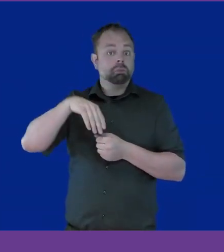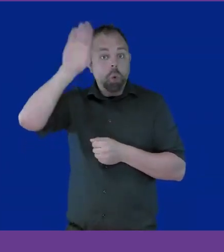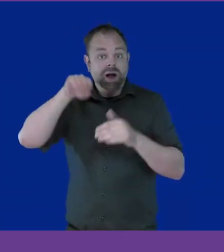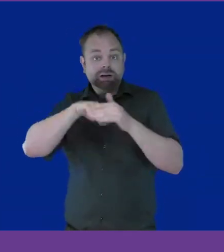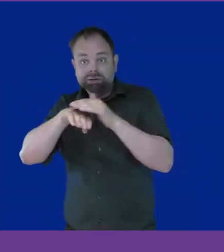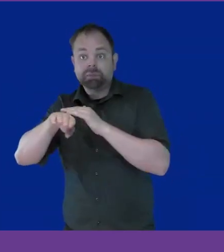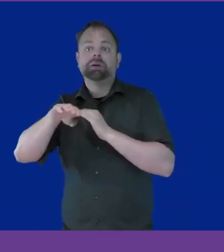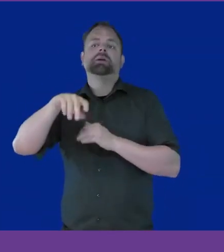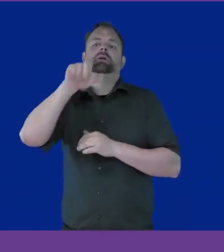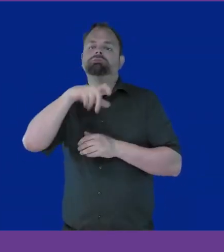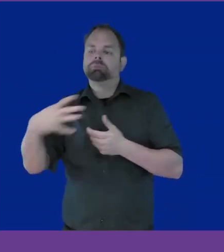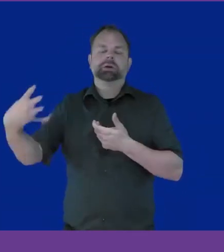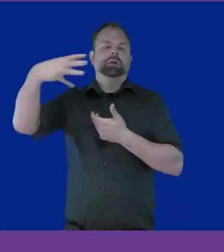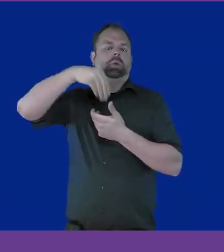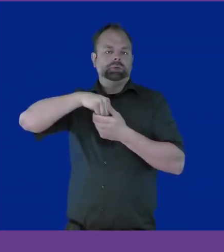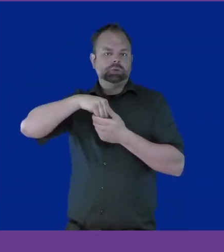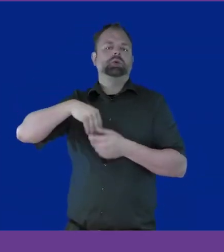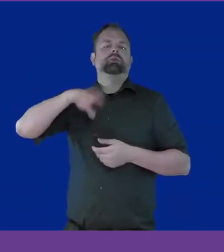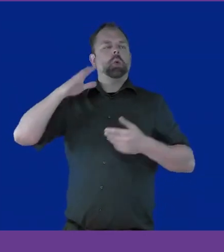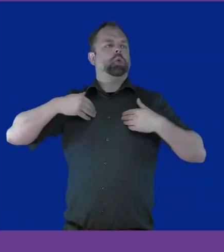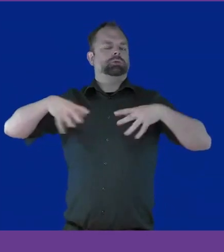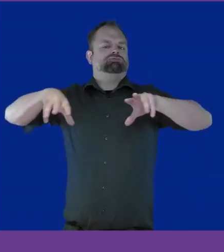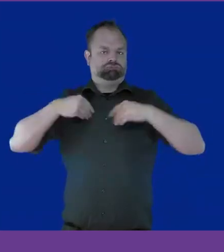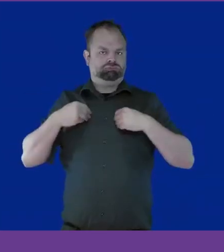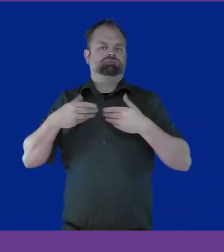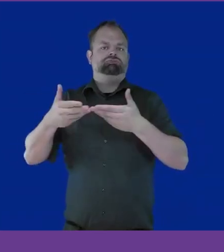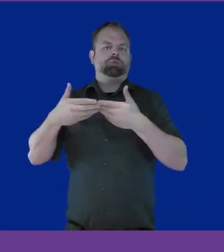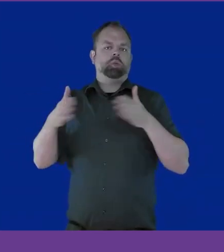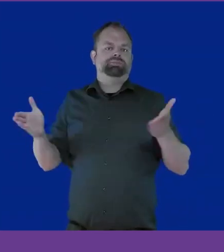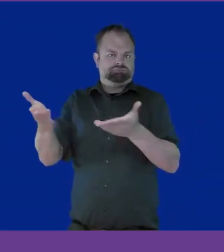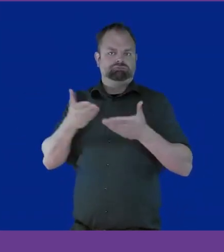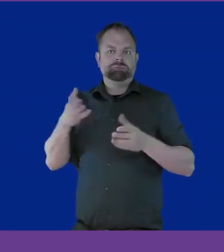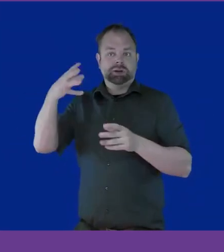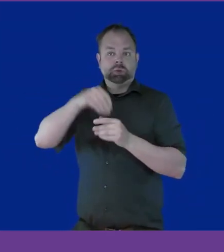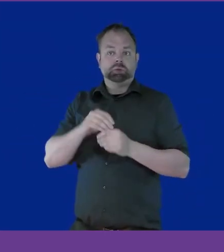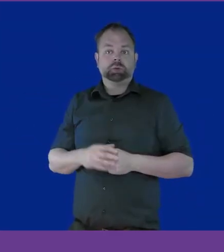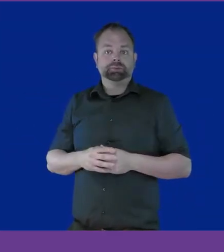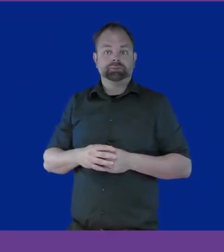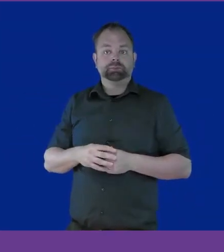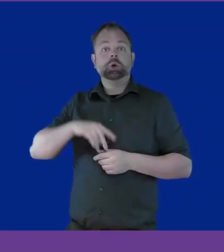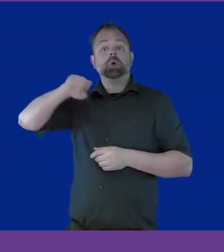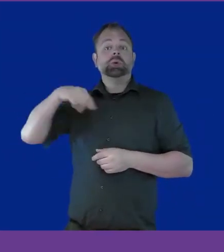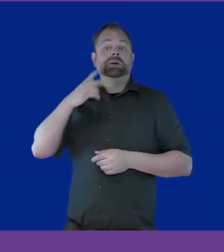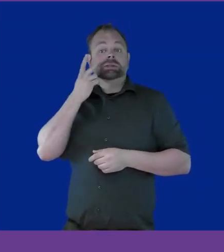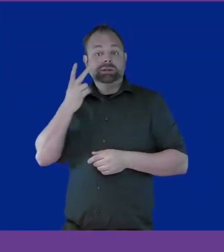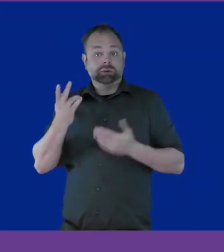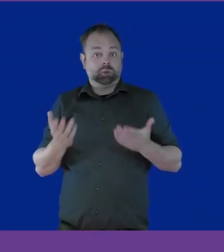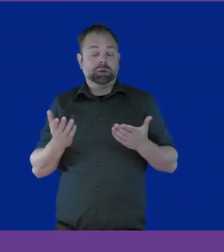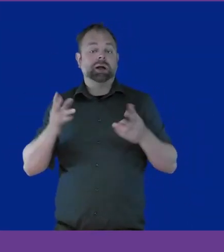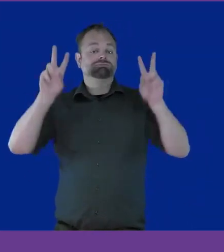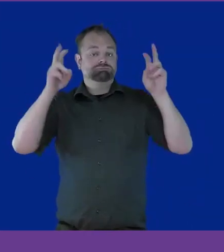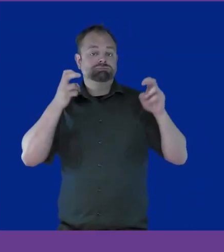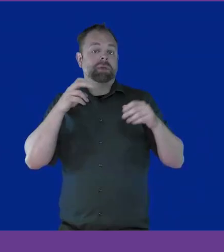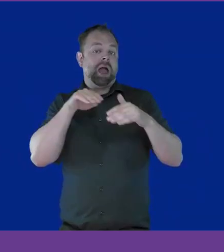Santos from the DG Financial Stability, Financial Services and Capital Markets